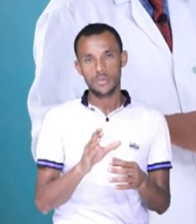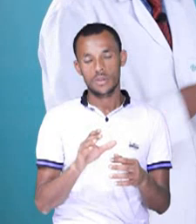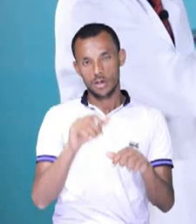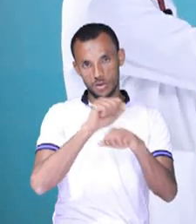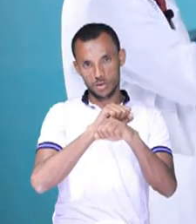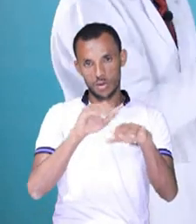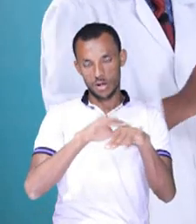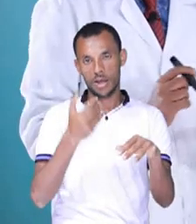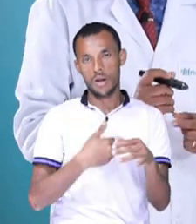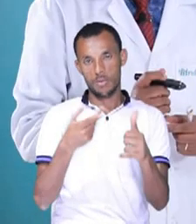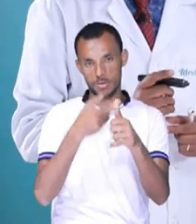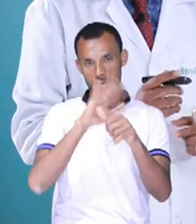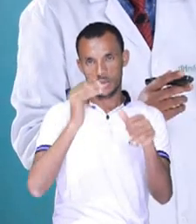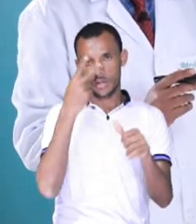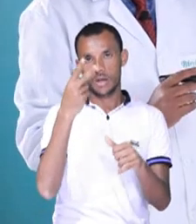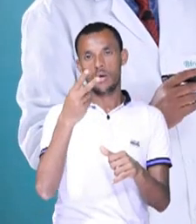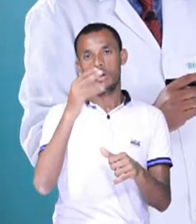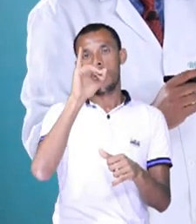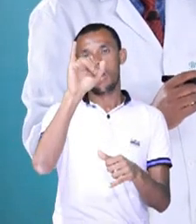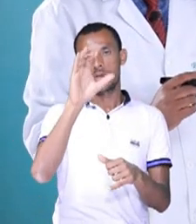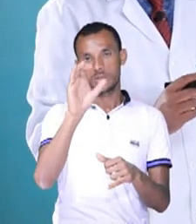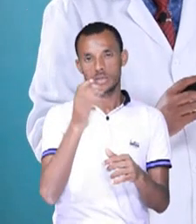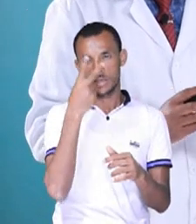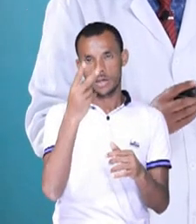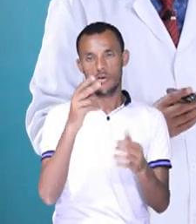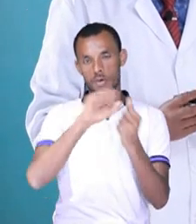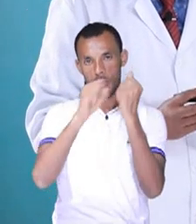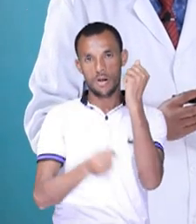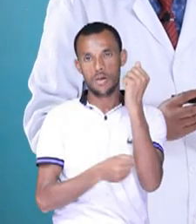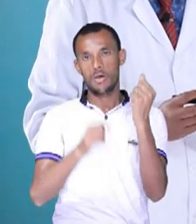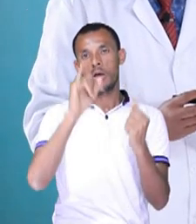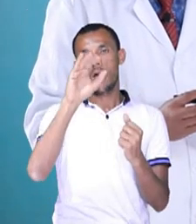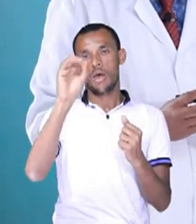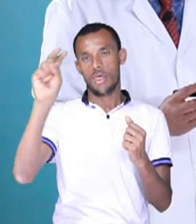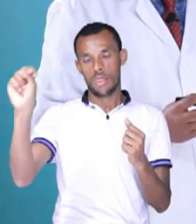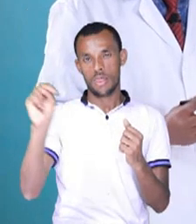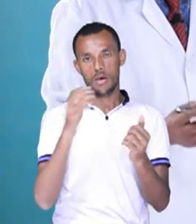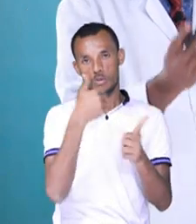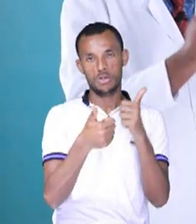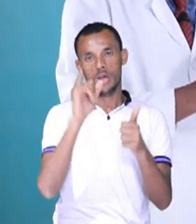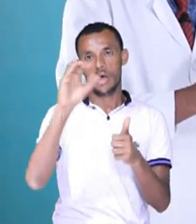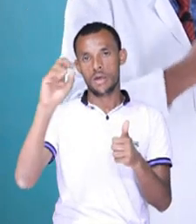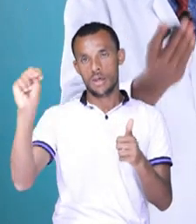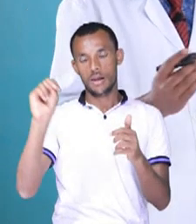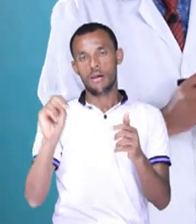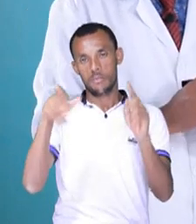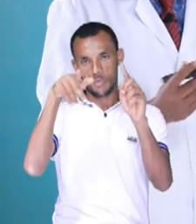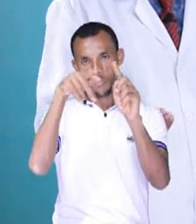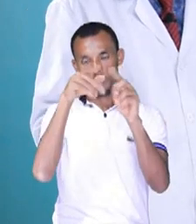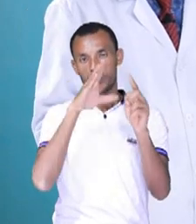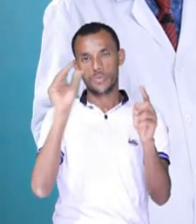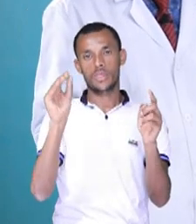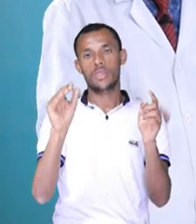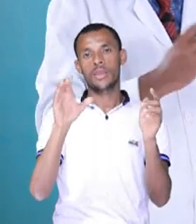states. The first one is ionic crystal. The fundamental units are ions. Which ions? Cations and anions.